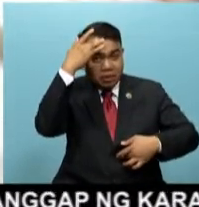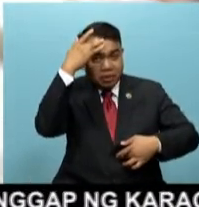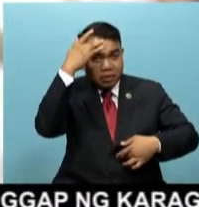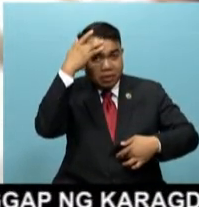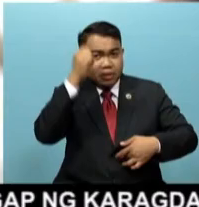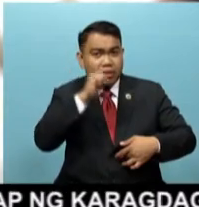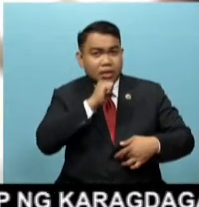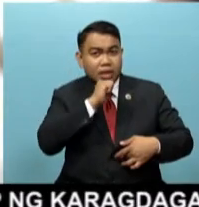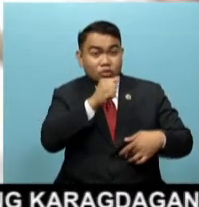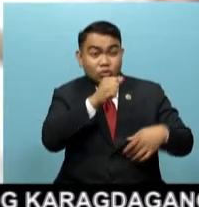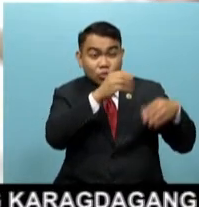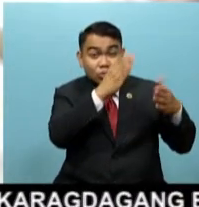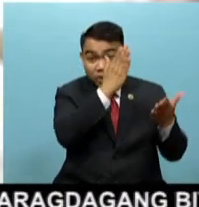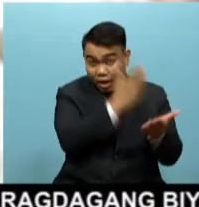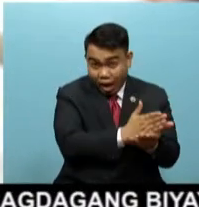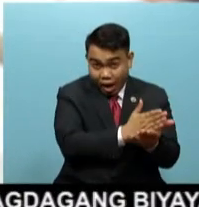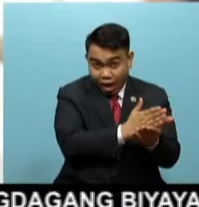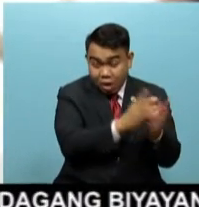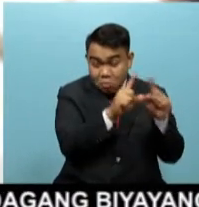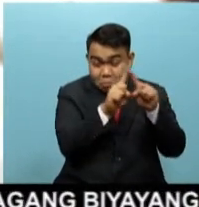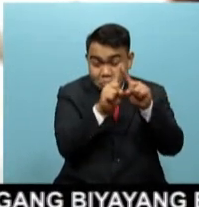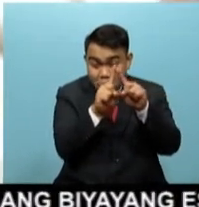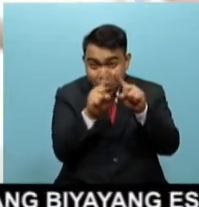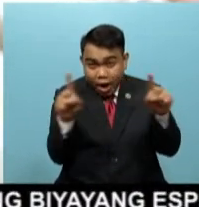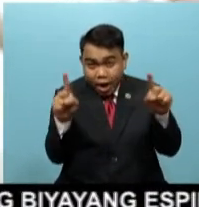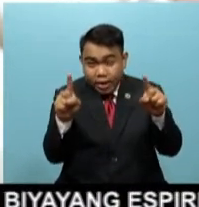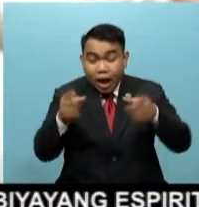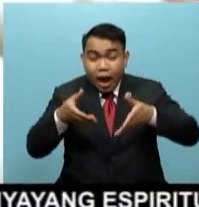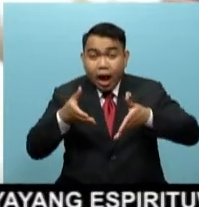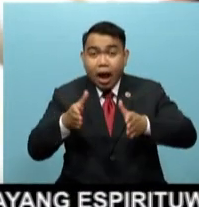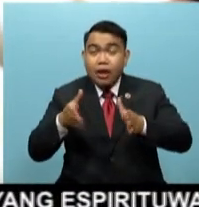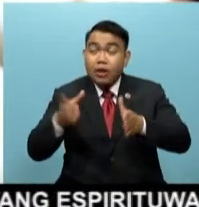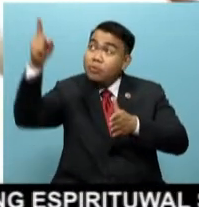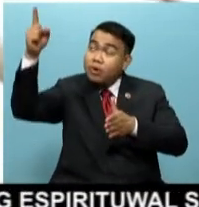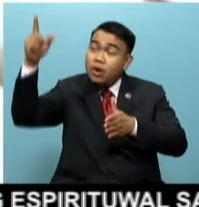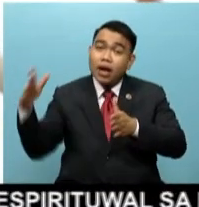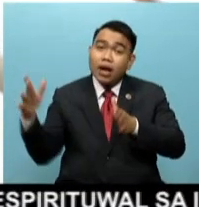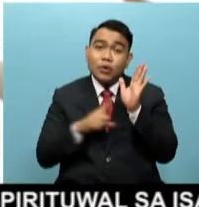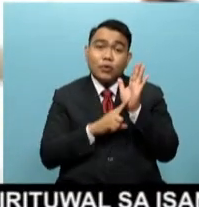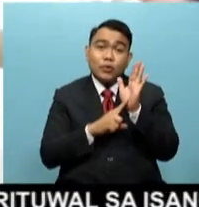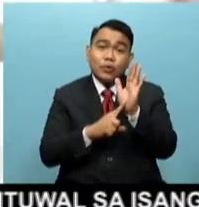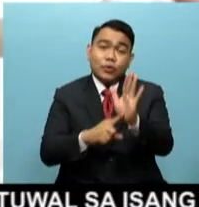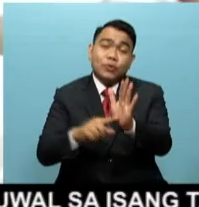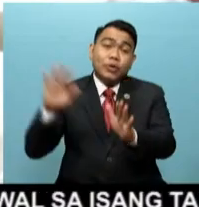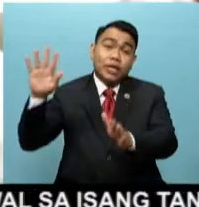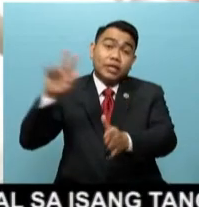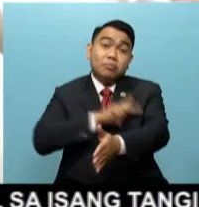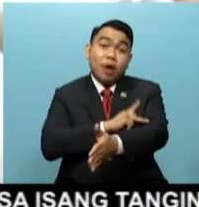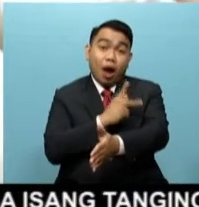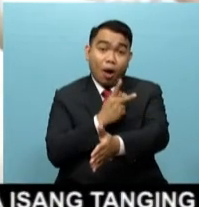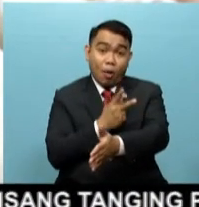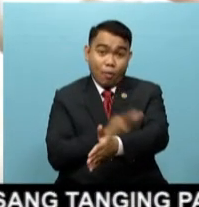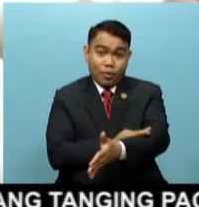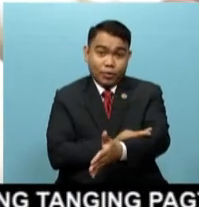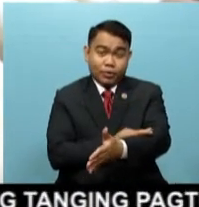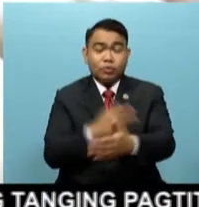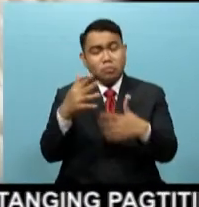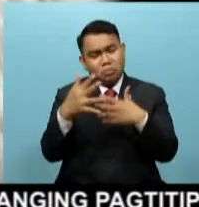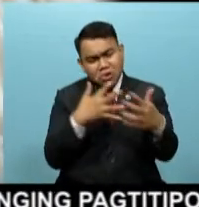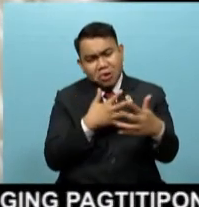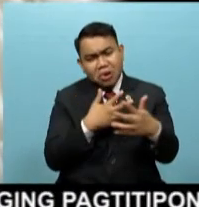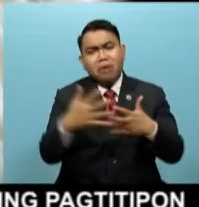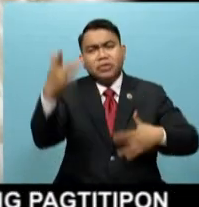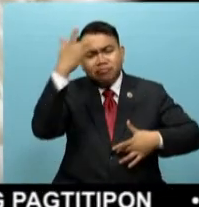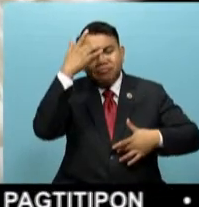not to let go, but to allow God to manifest His power over me. That hopefully, despite the illness,